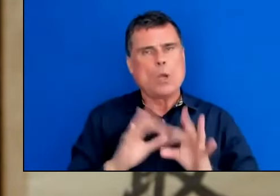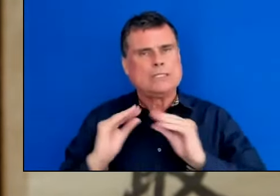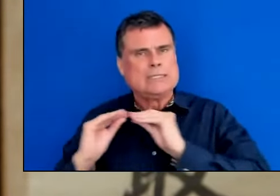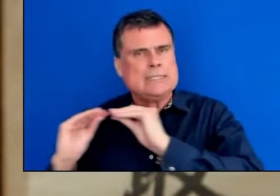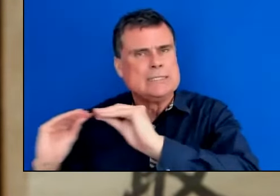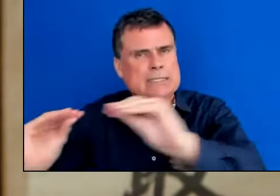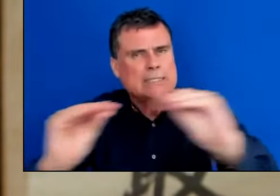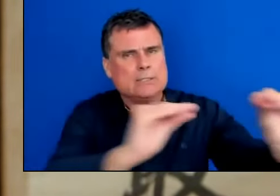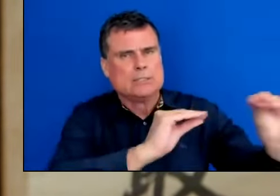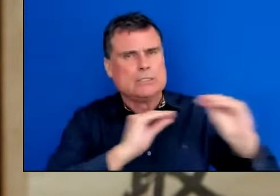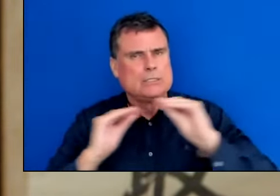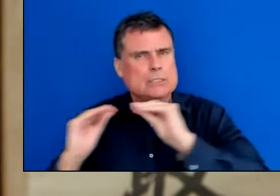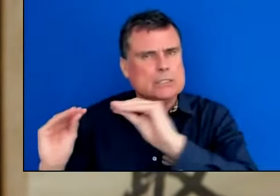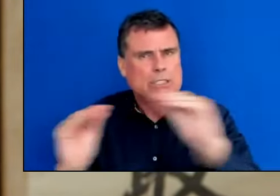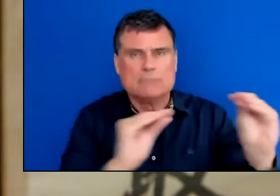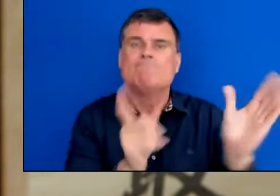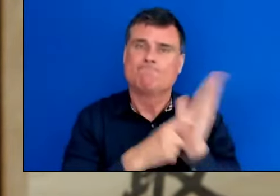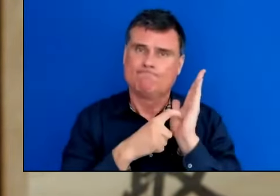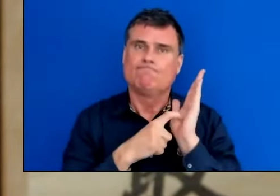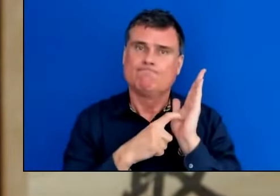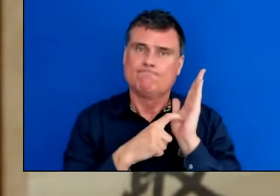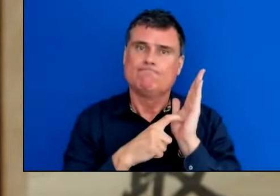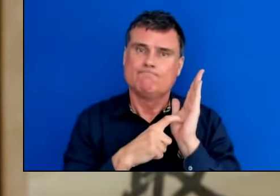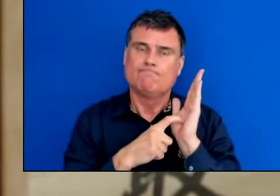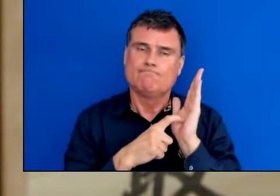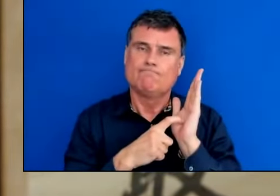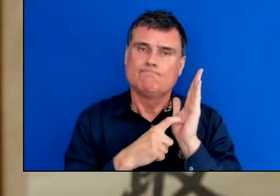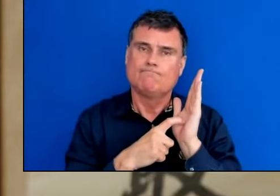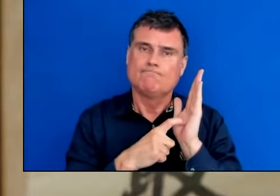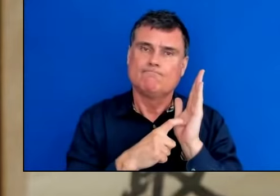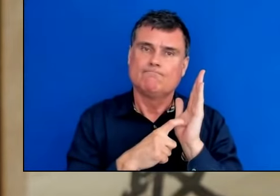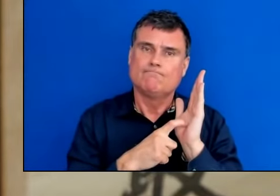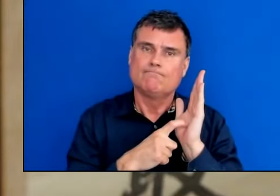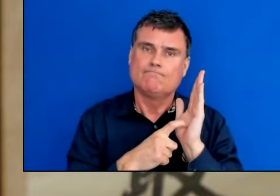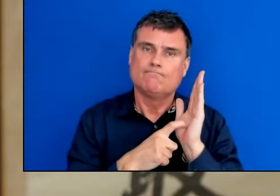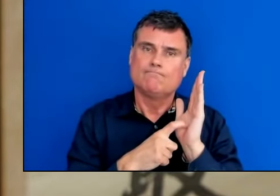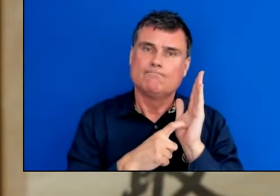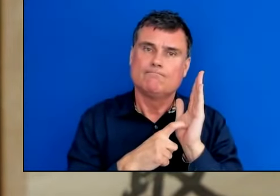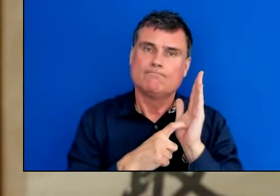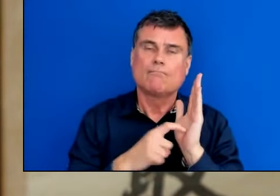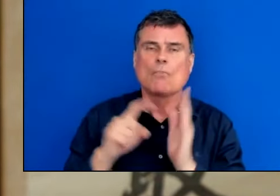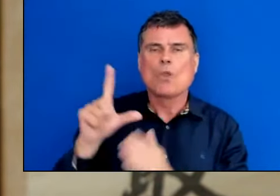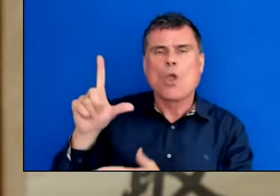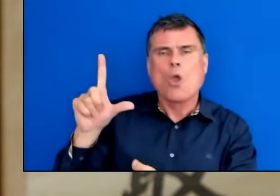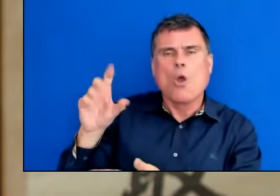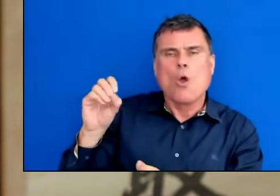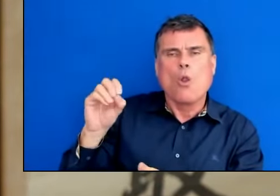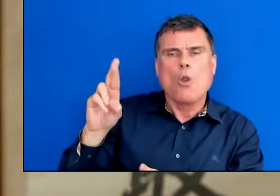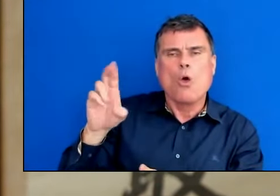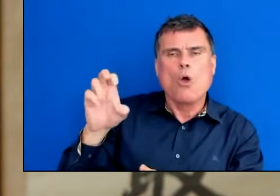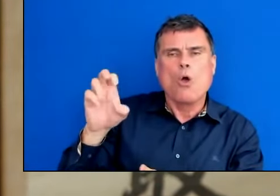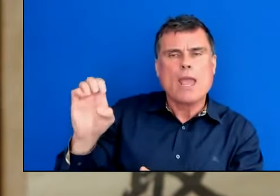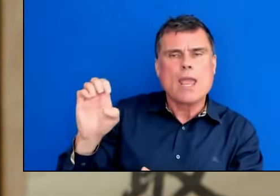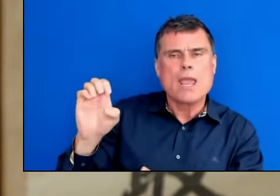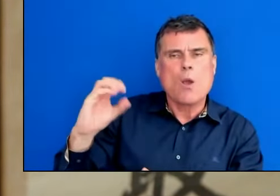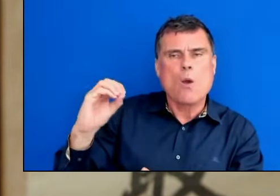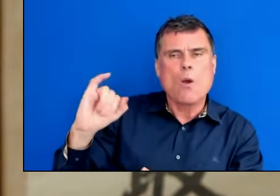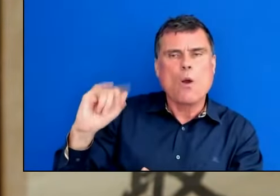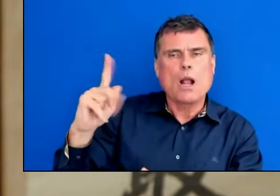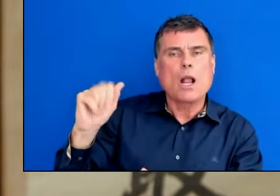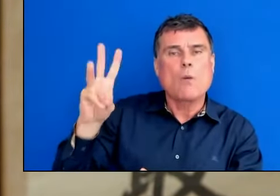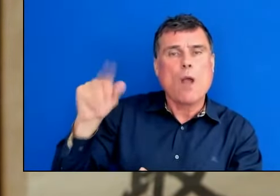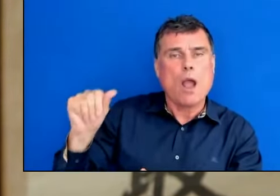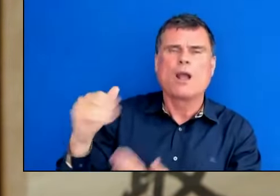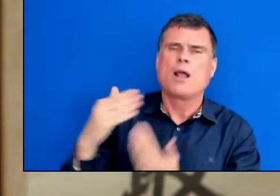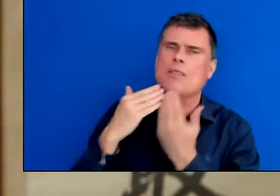Fukawa and her perseverance for continuing this work in this area. Our